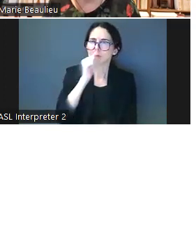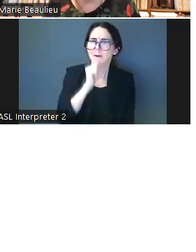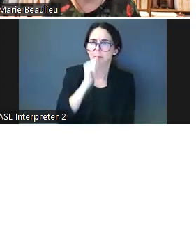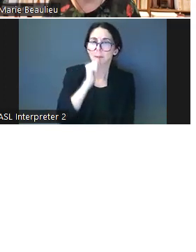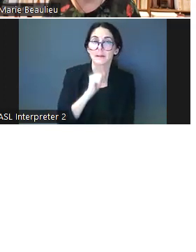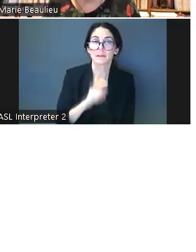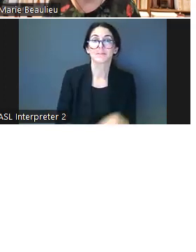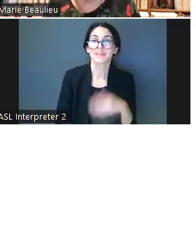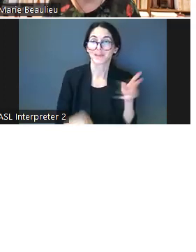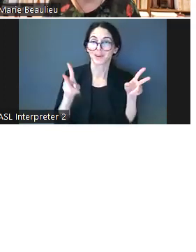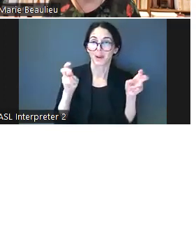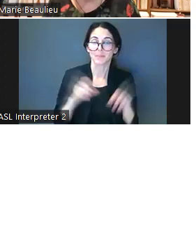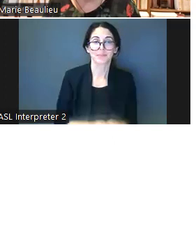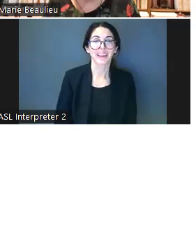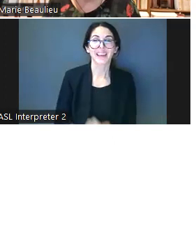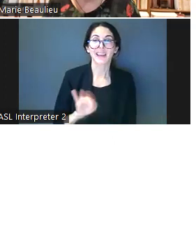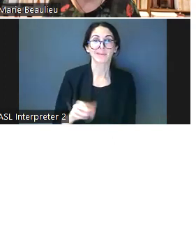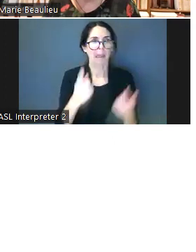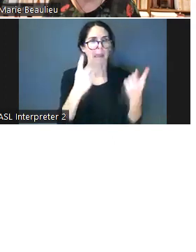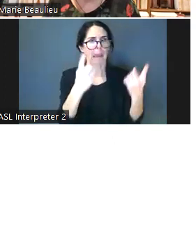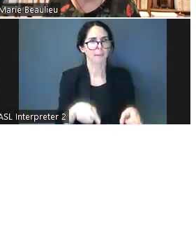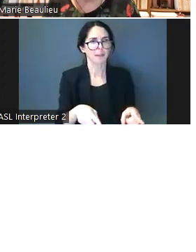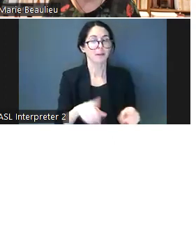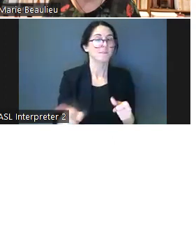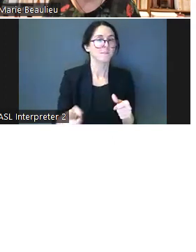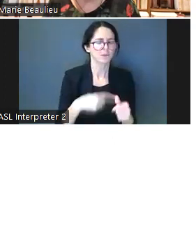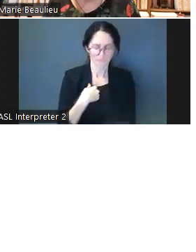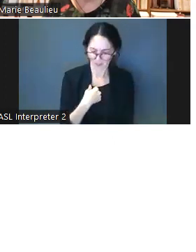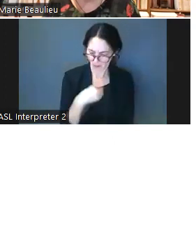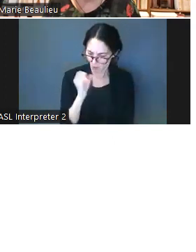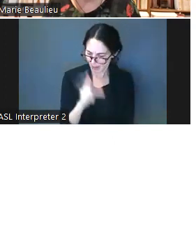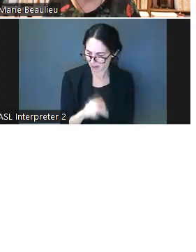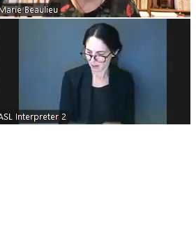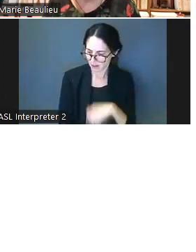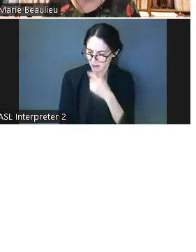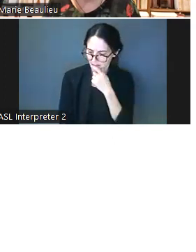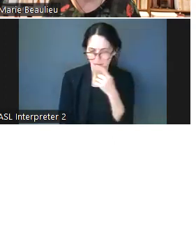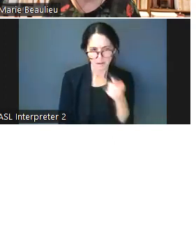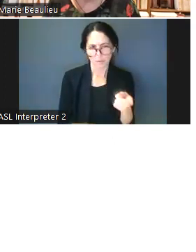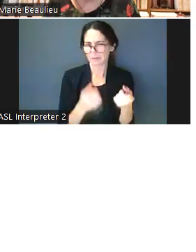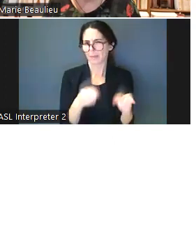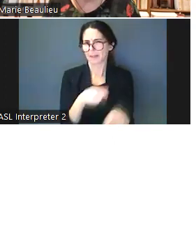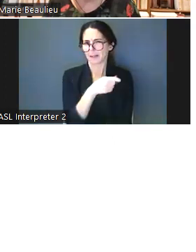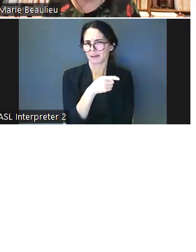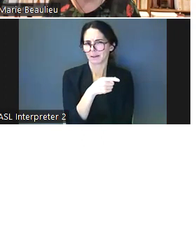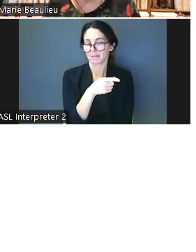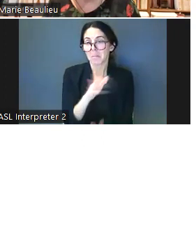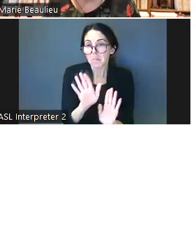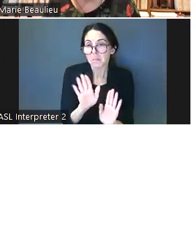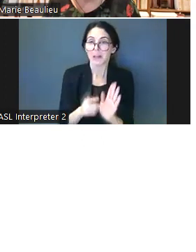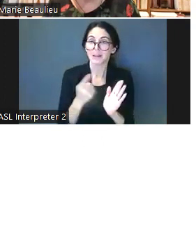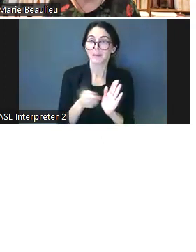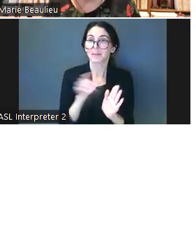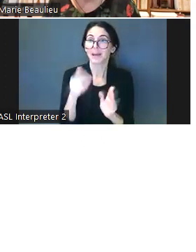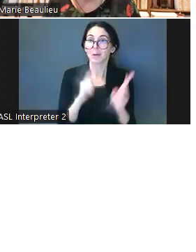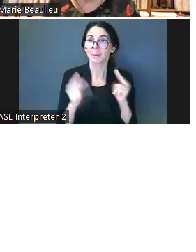something happens, I say to myself, well, let's see what is happening there. Sometimes there are other people around,